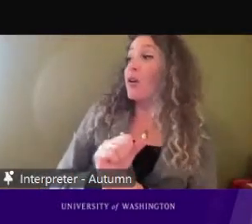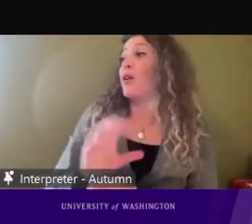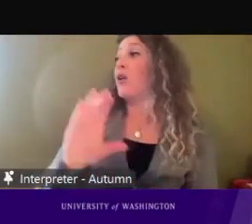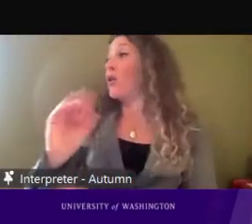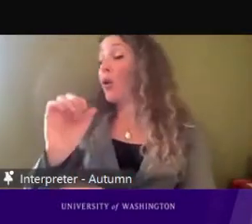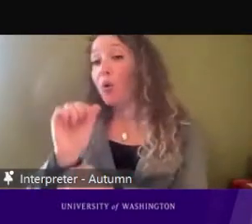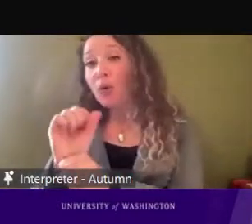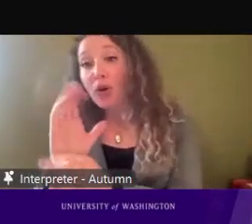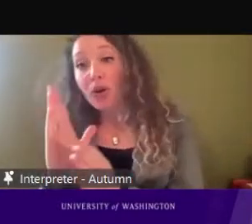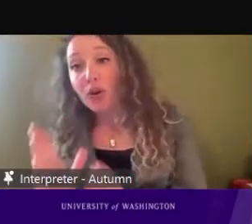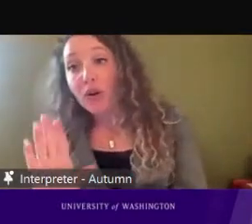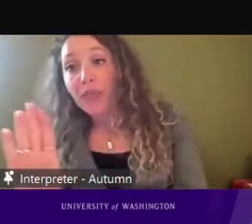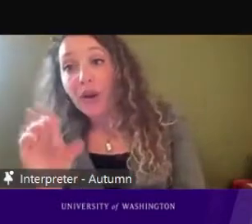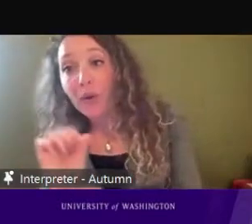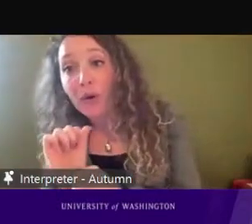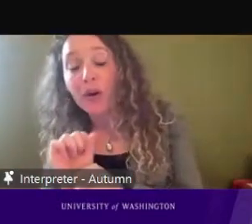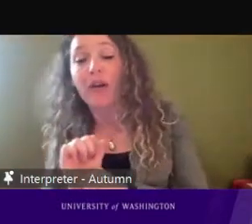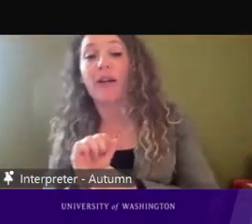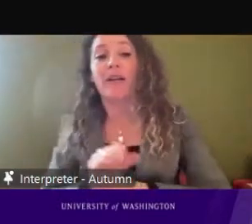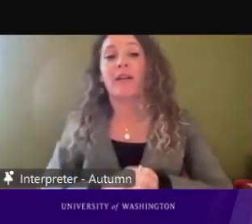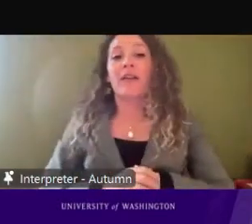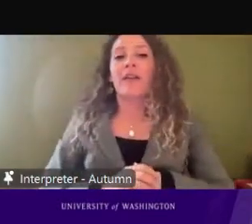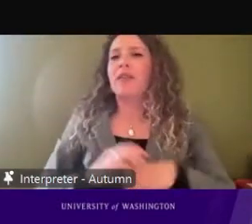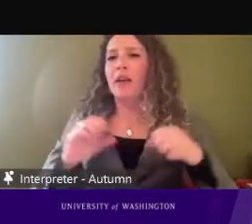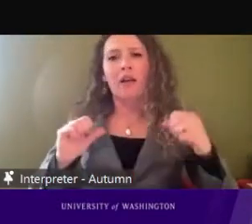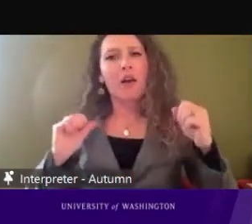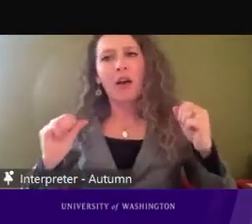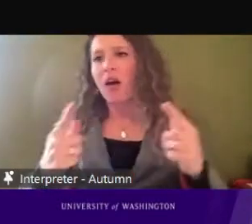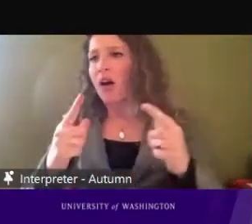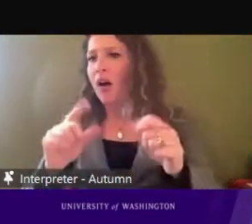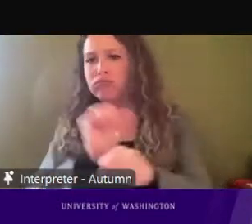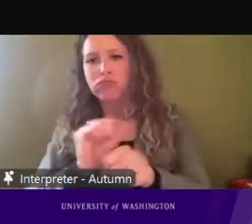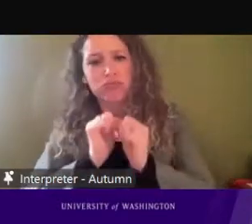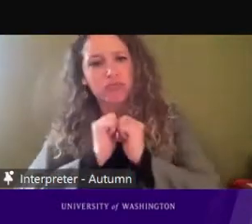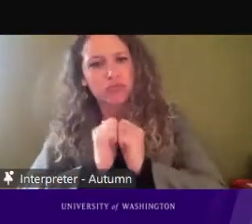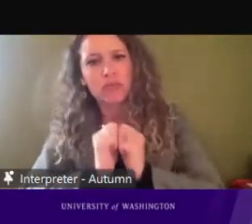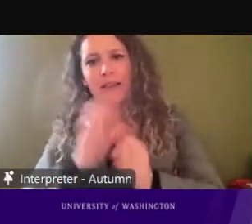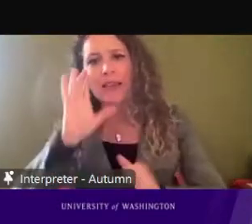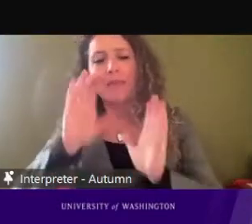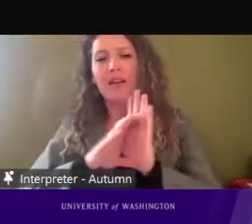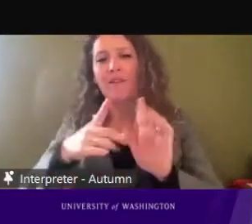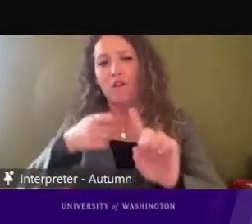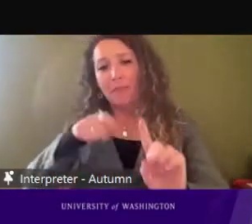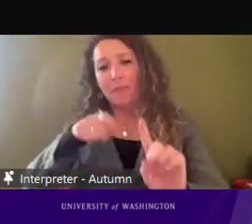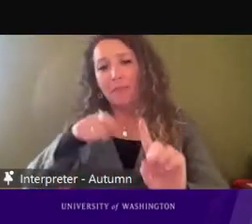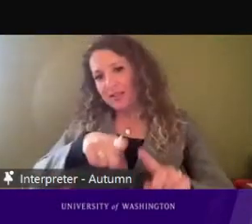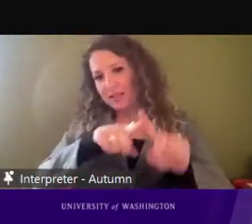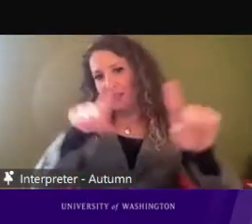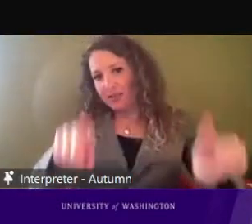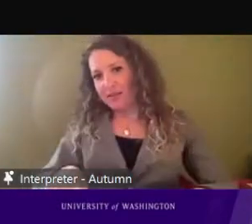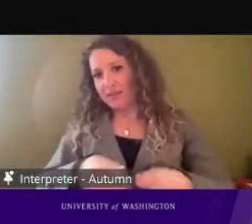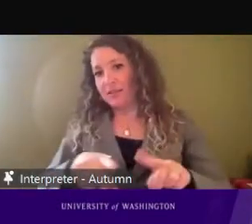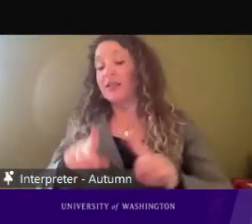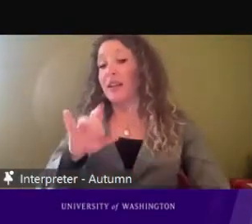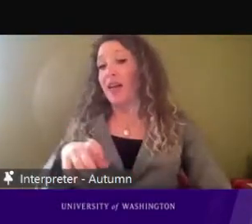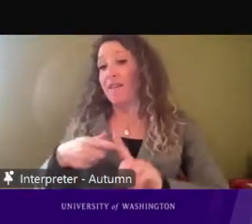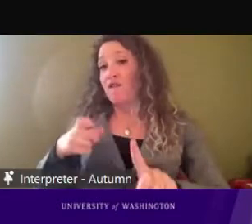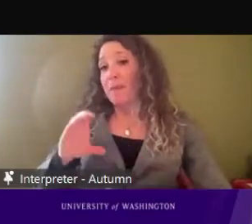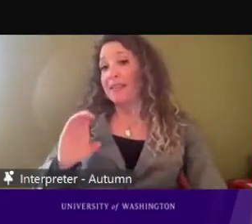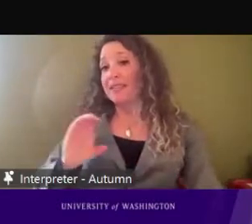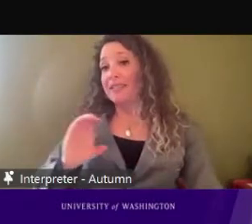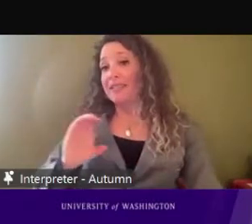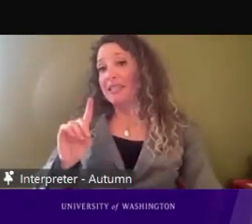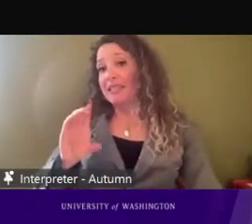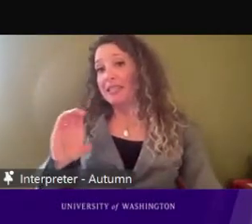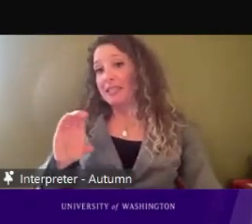as the work of others, such as the image shown on this slide taken from the CDC or the Center for Disease